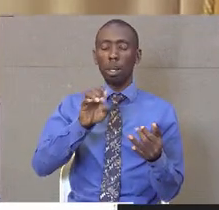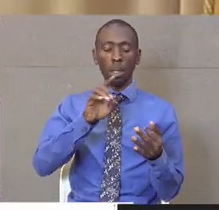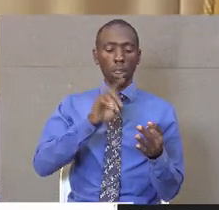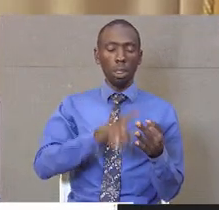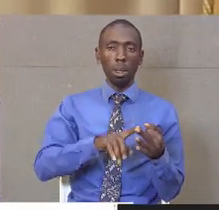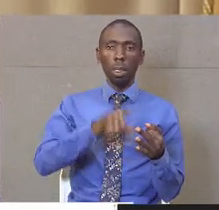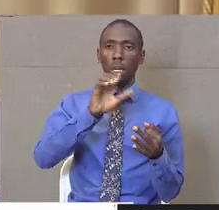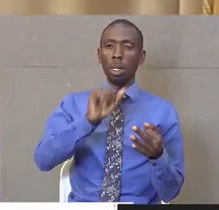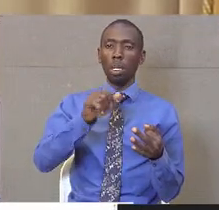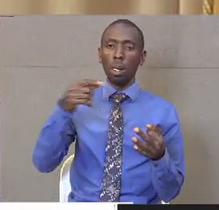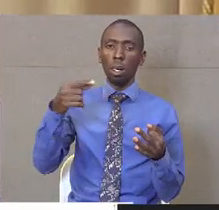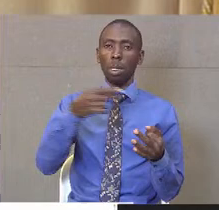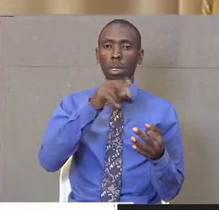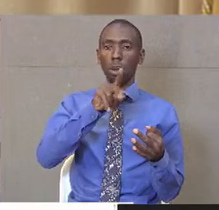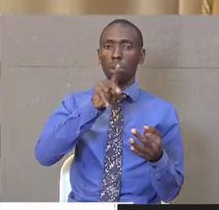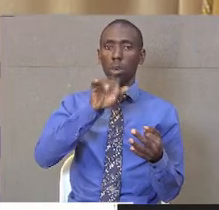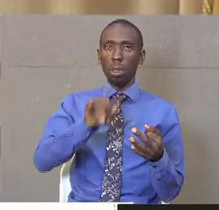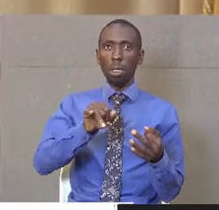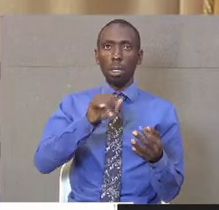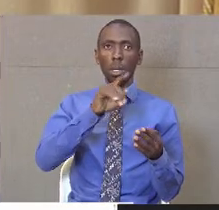Aguti.